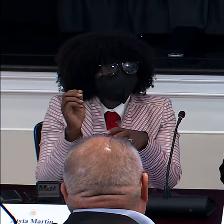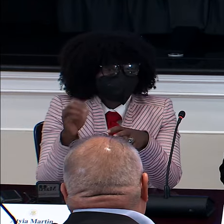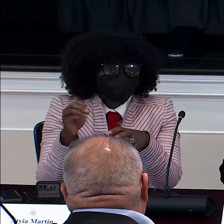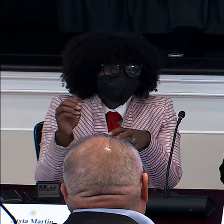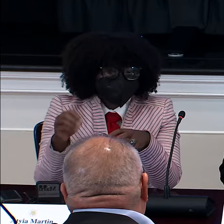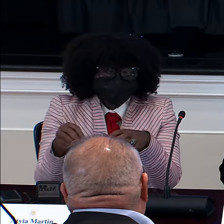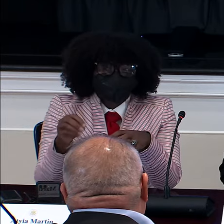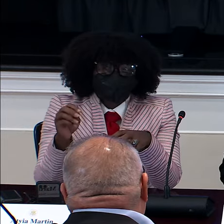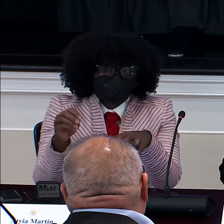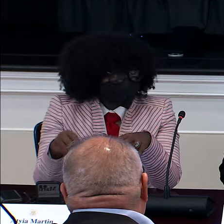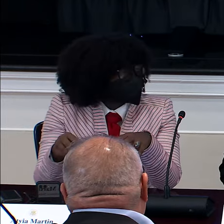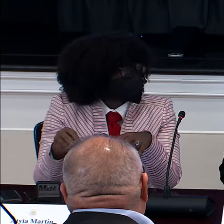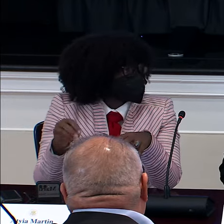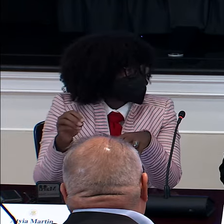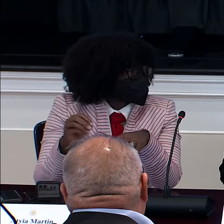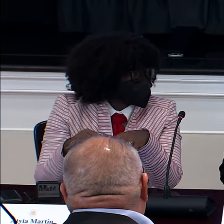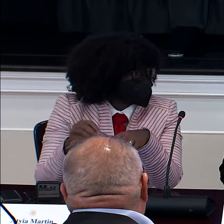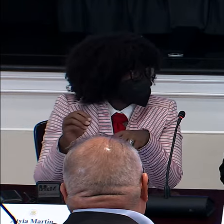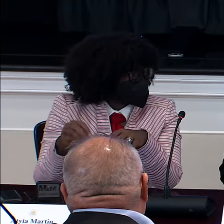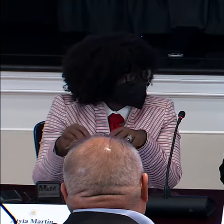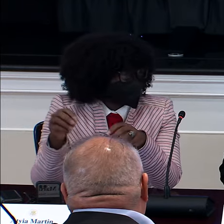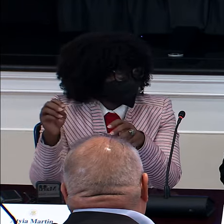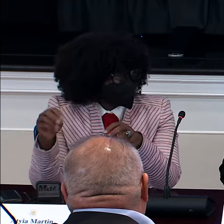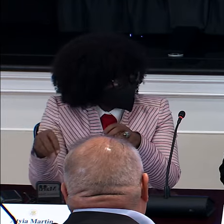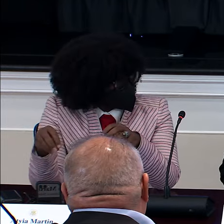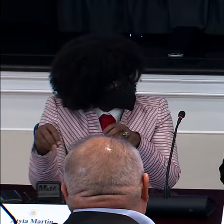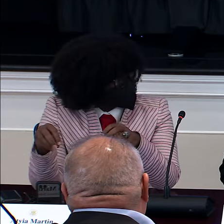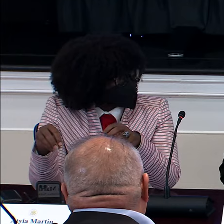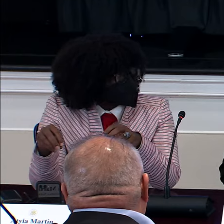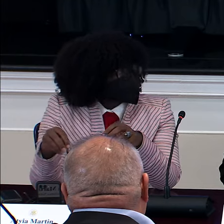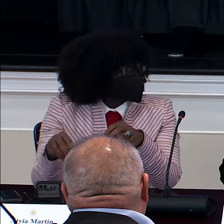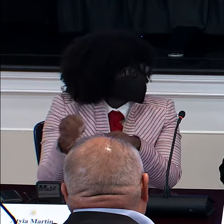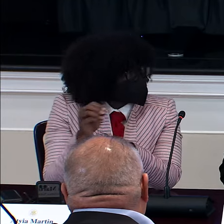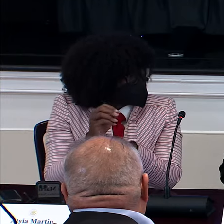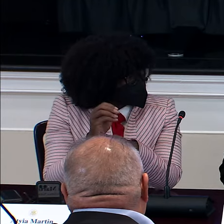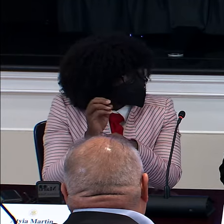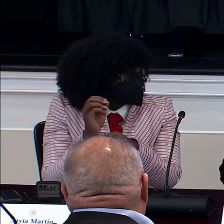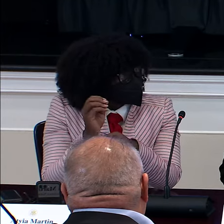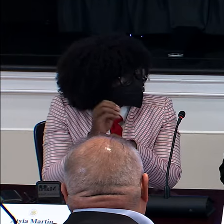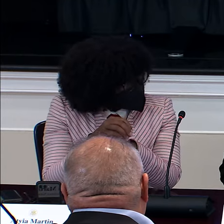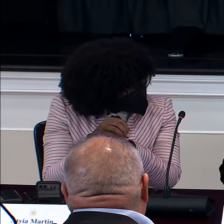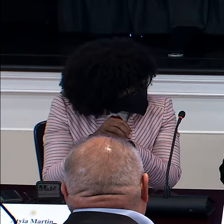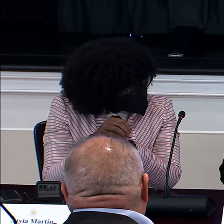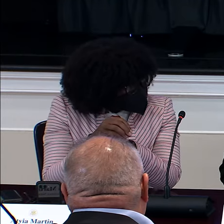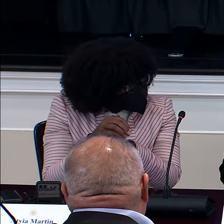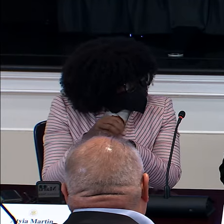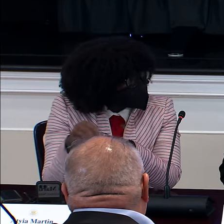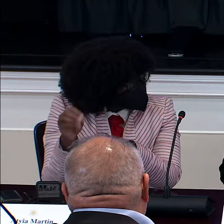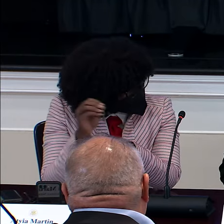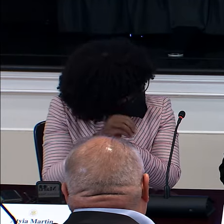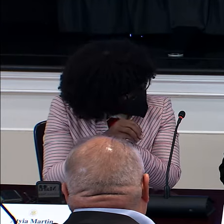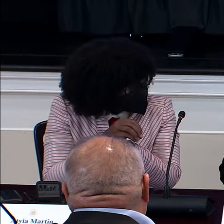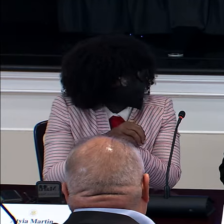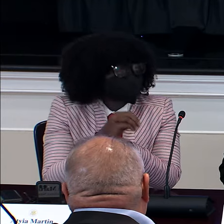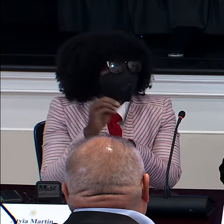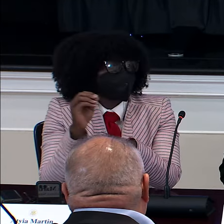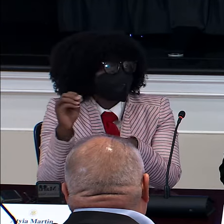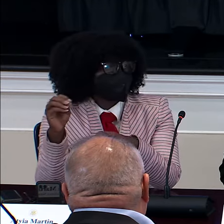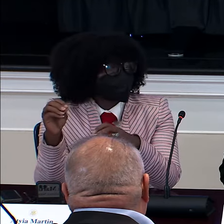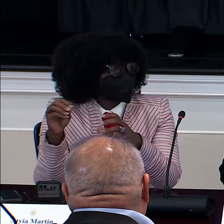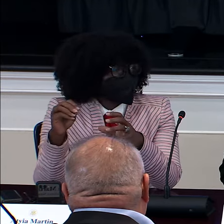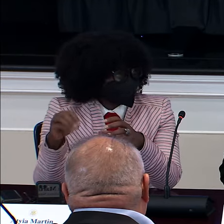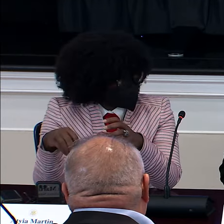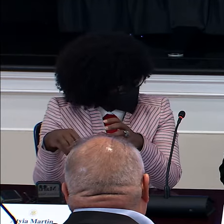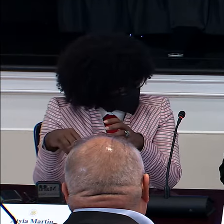of the pre-existing conditions that communities were already dealing with. So if there were zoning issues beforehand, there are